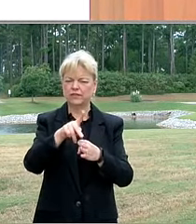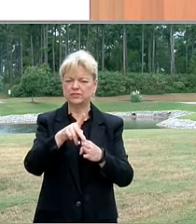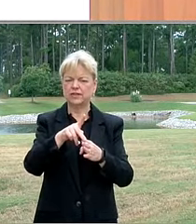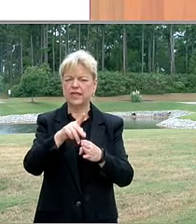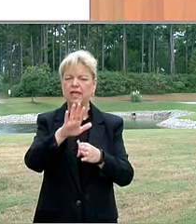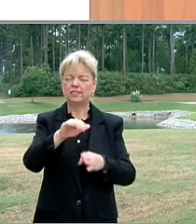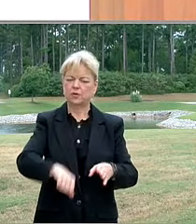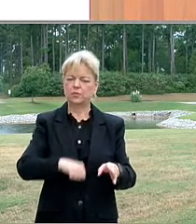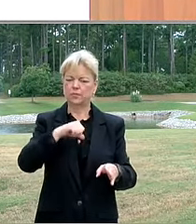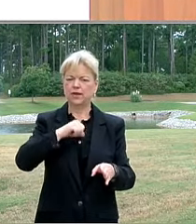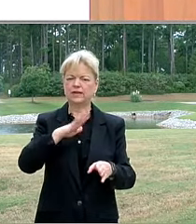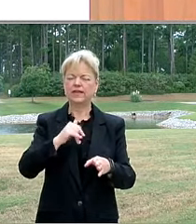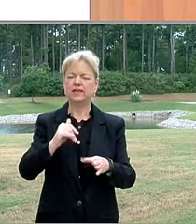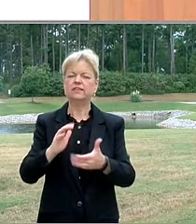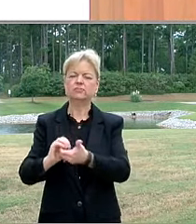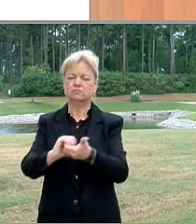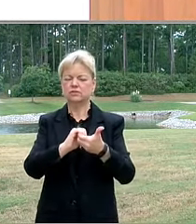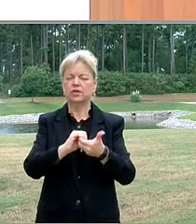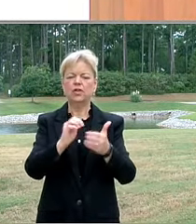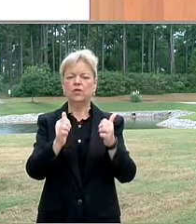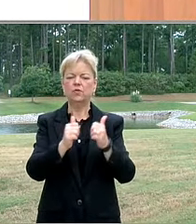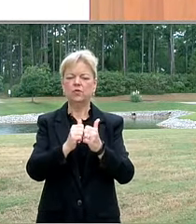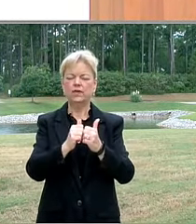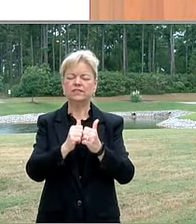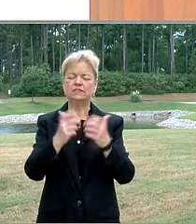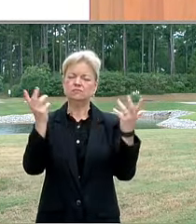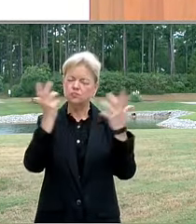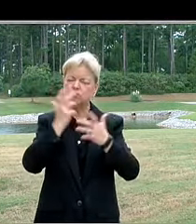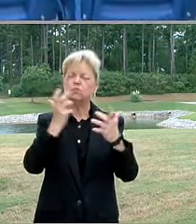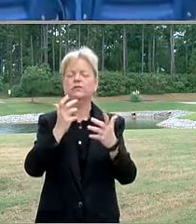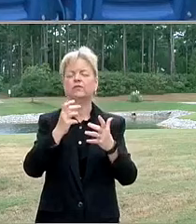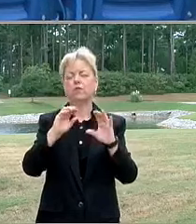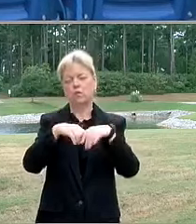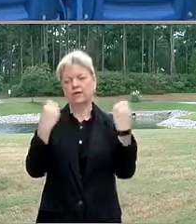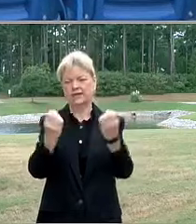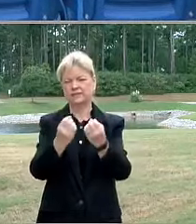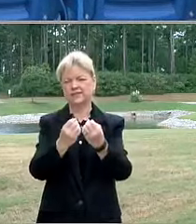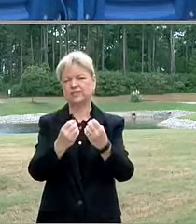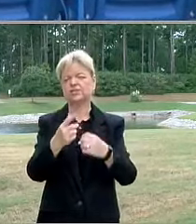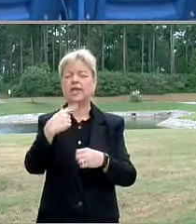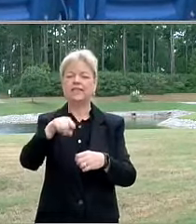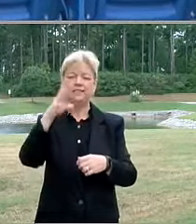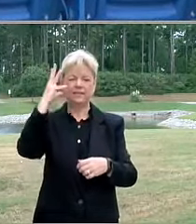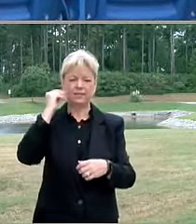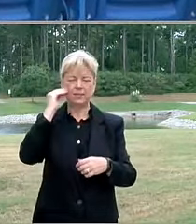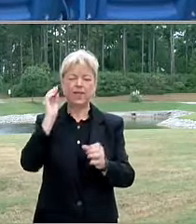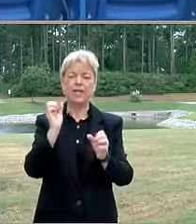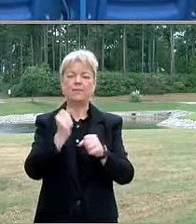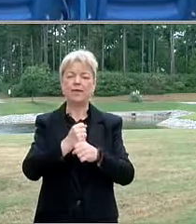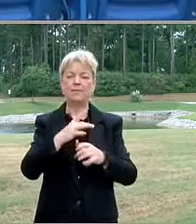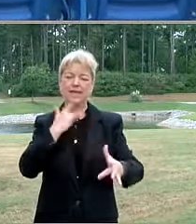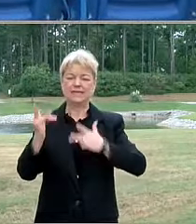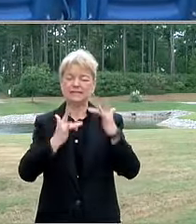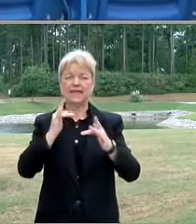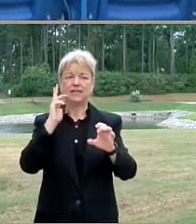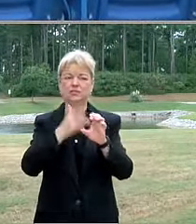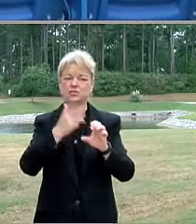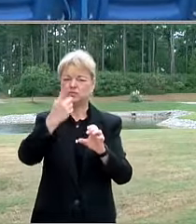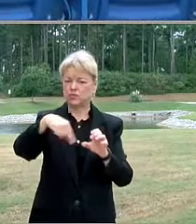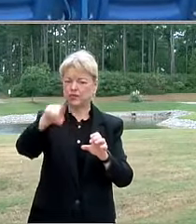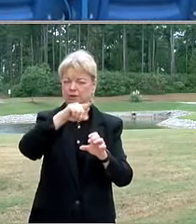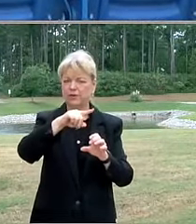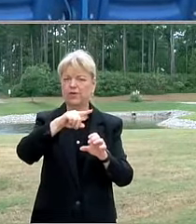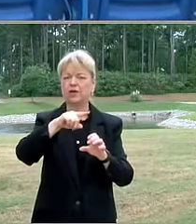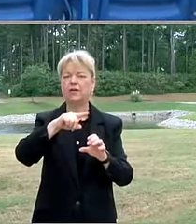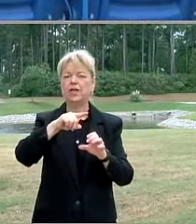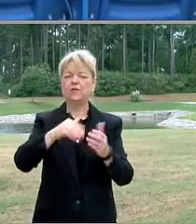their pride in their association with this dynamic organization. These experiences make me excited to join you all for